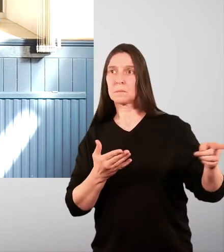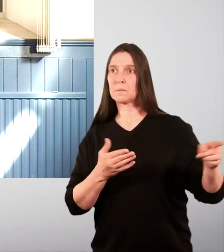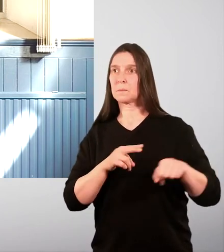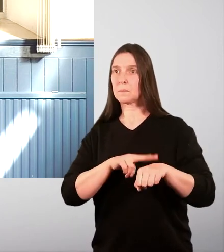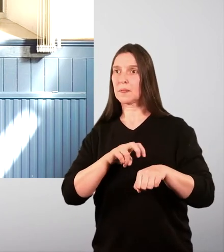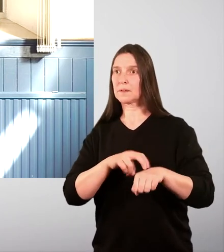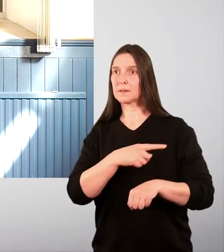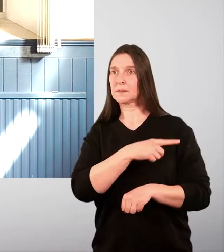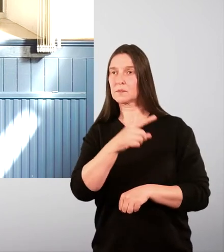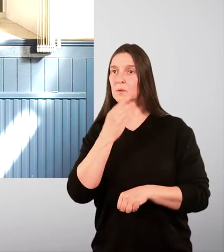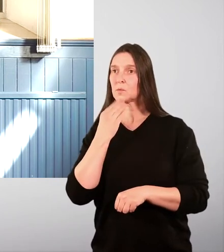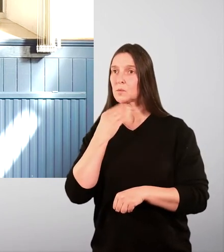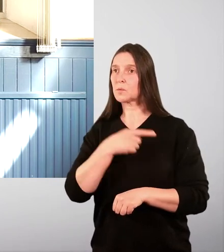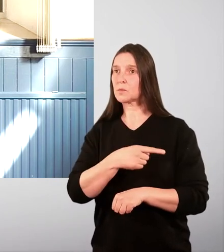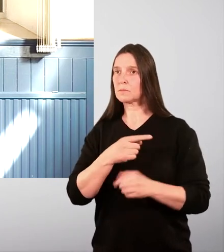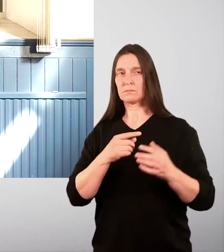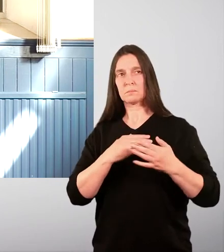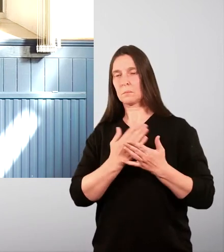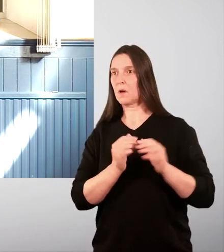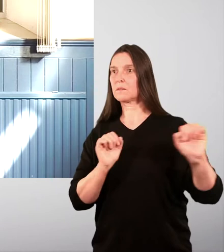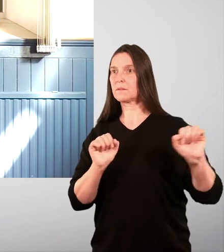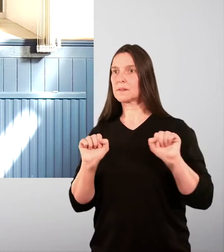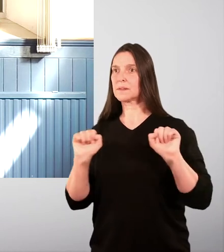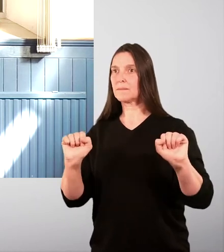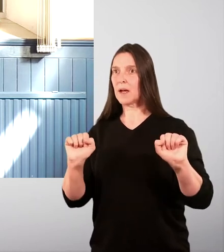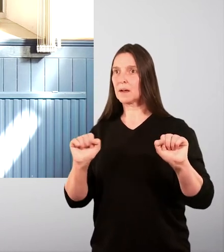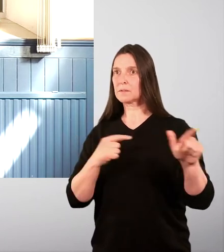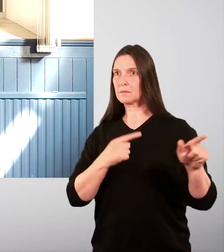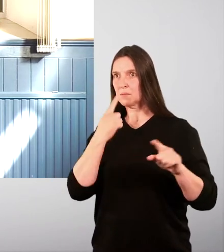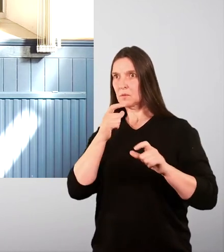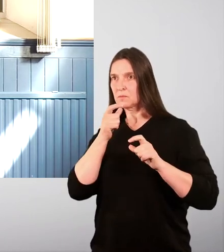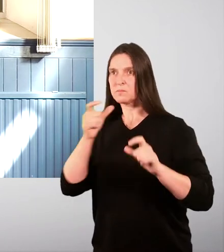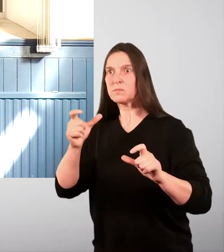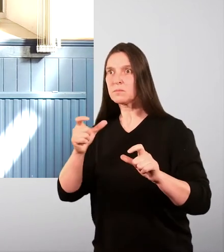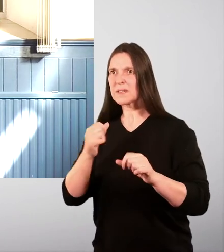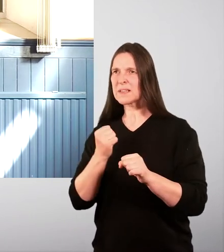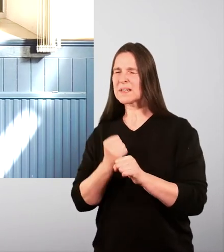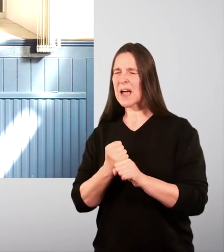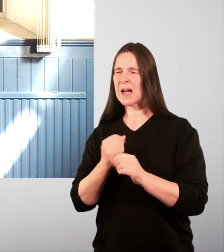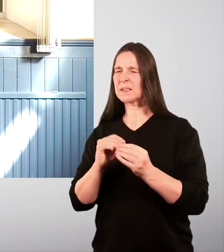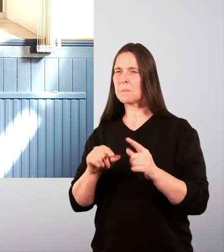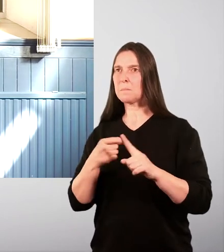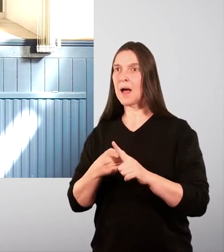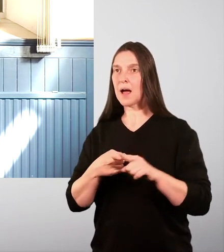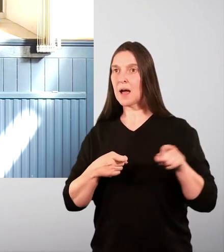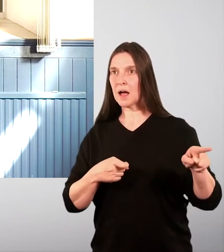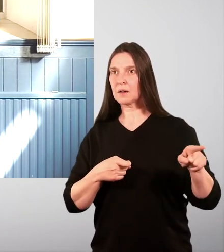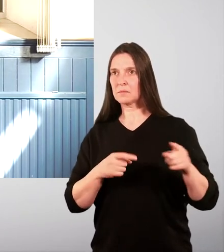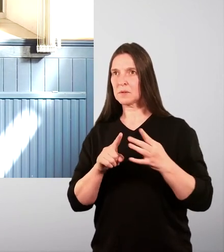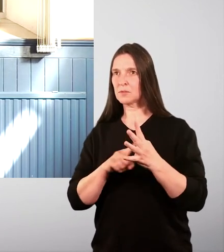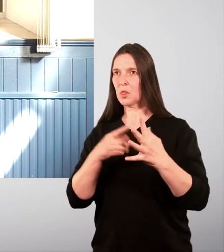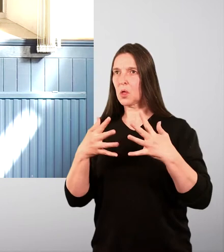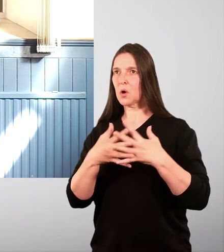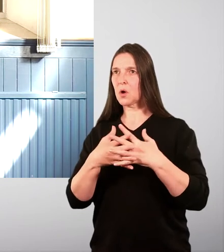have to use defensively. It's the same with you. You shout, "Get back." If it ever has to go to law, to court, they'll understand